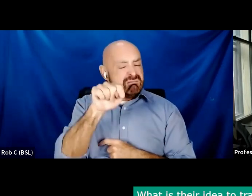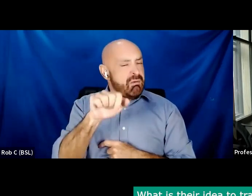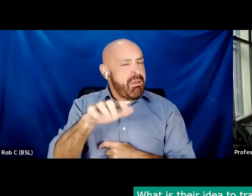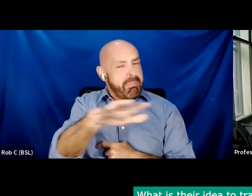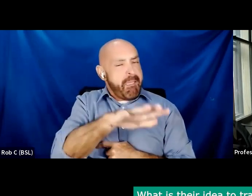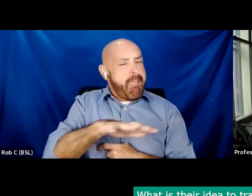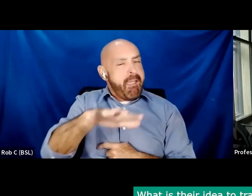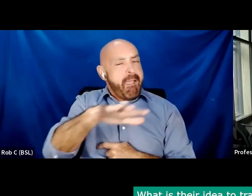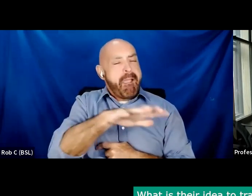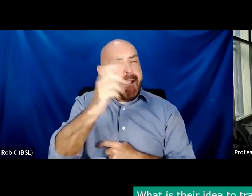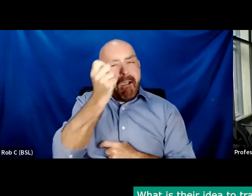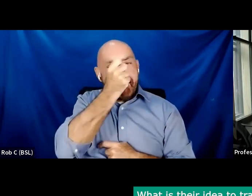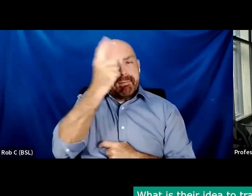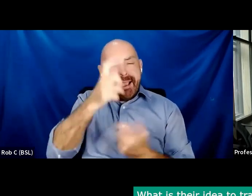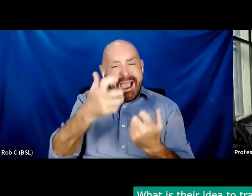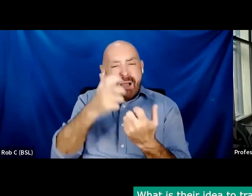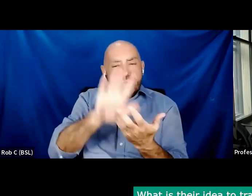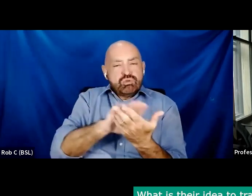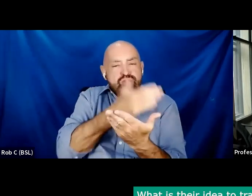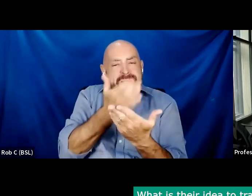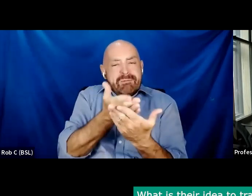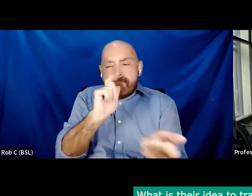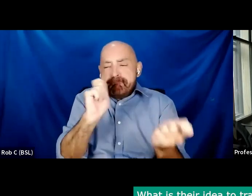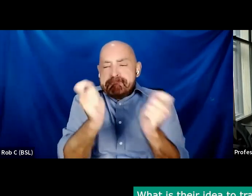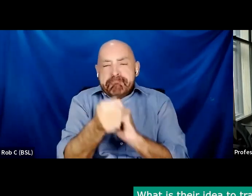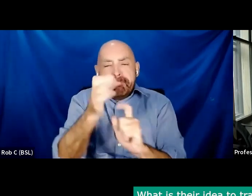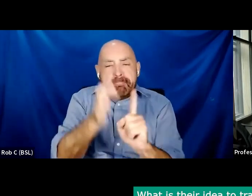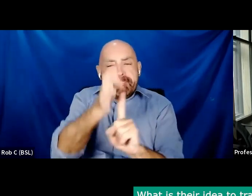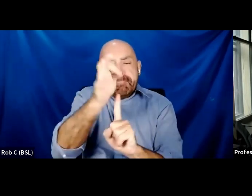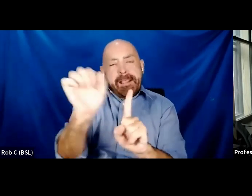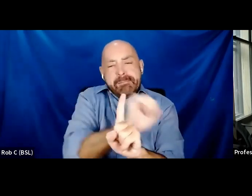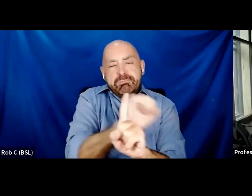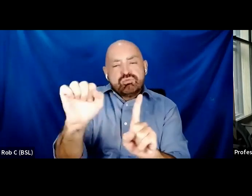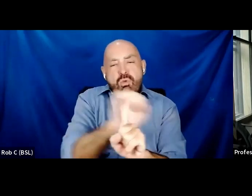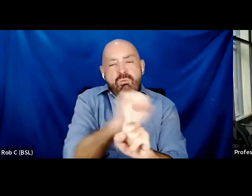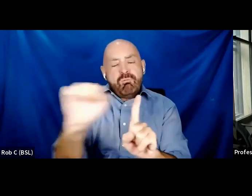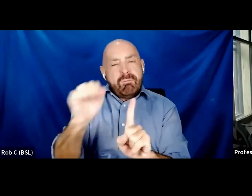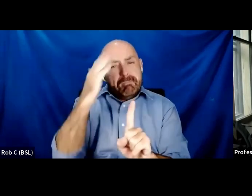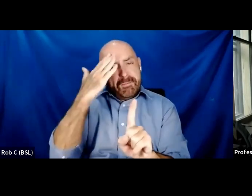to transform children and families' mental health in the UK?